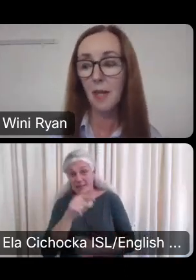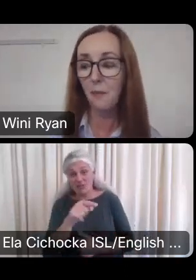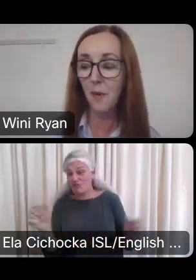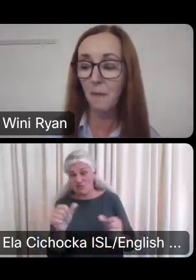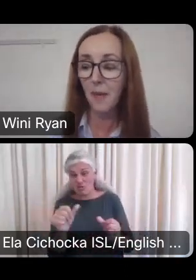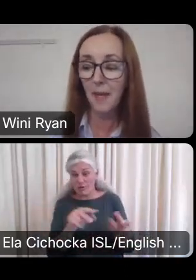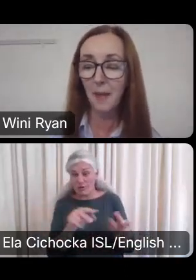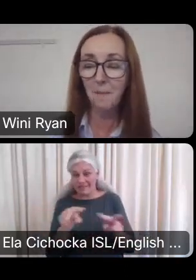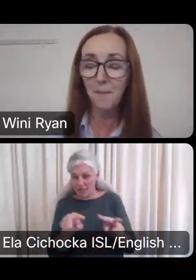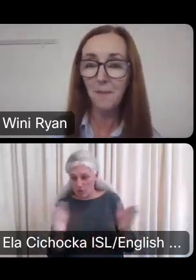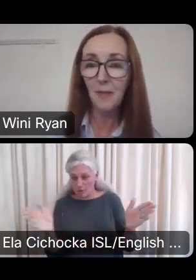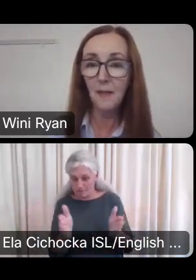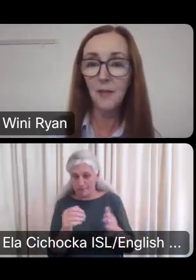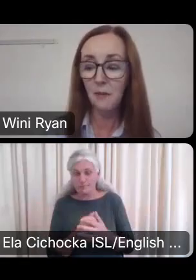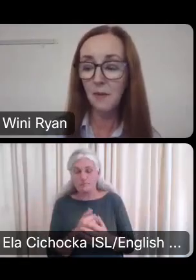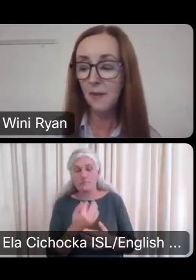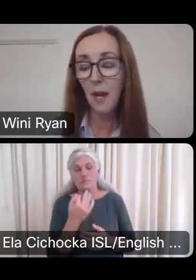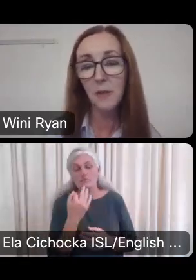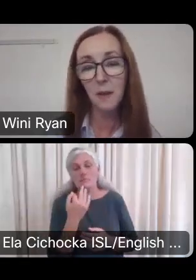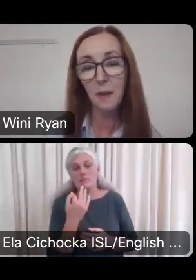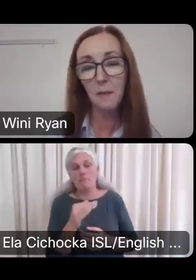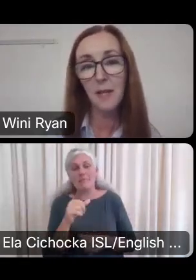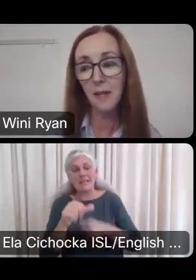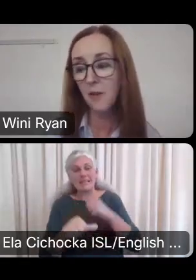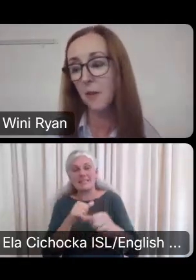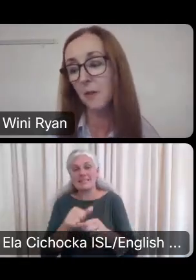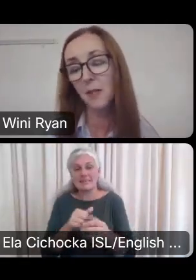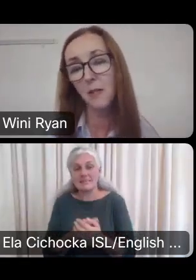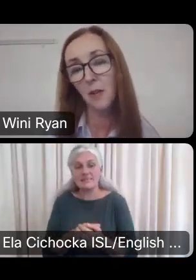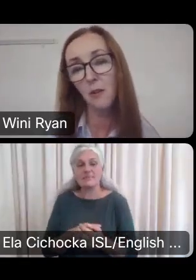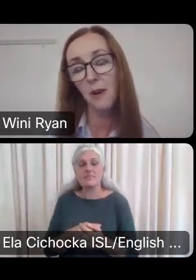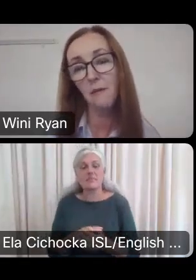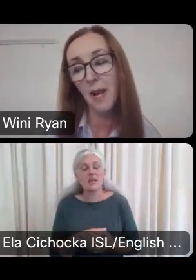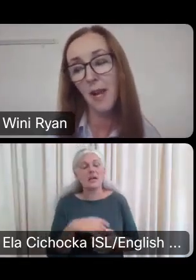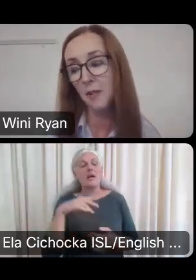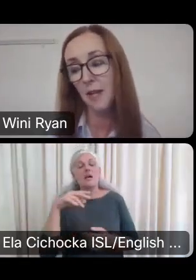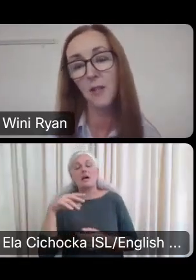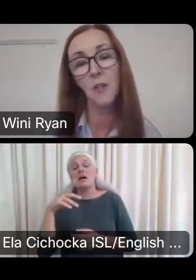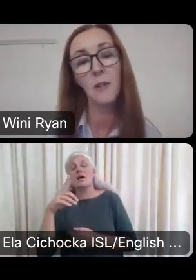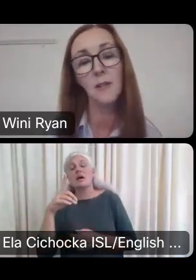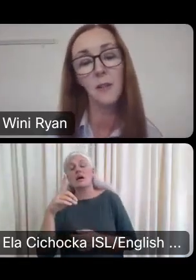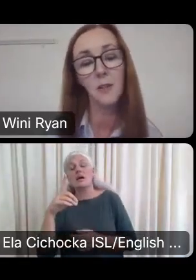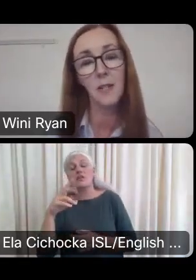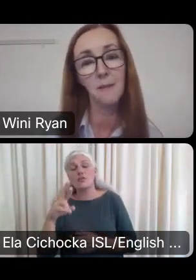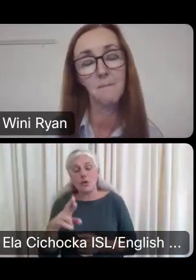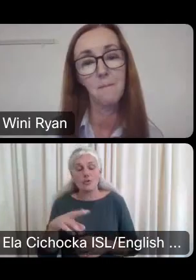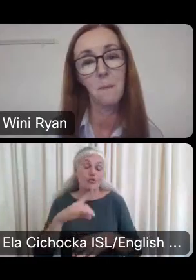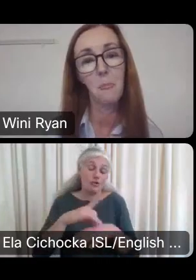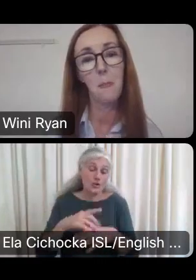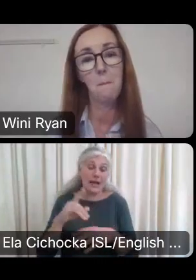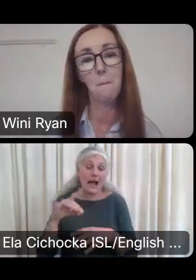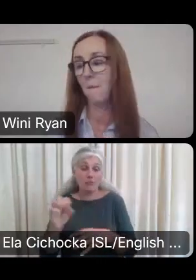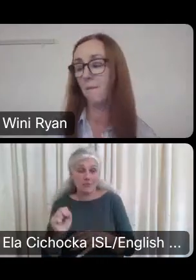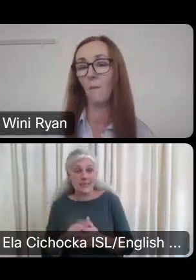video clip from the series House MD, and here you're going to see Dr. Gregory House and Dr. Lisa Cuddy. Hello, sick